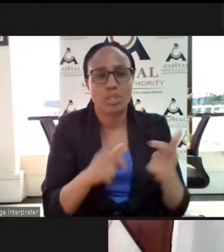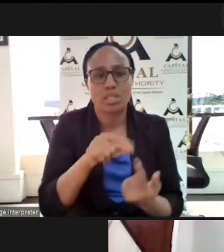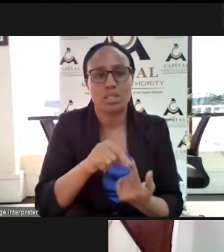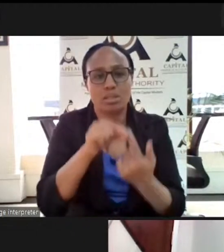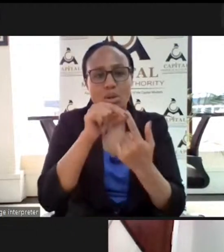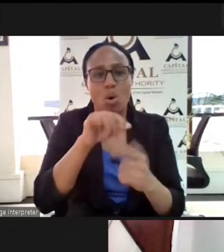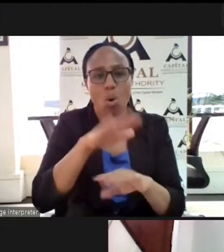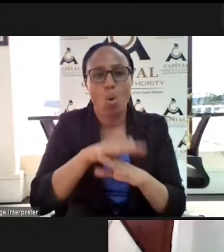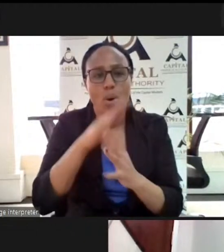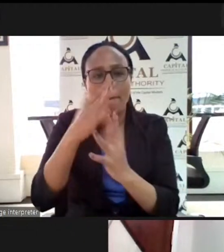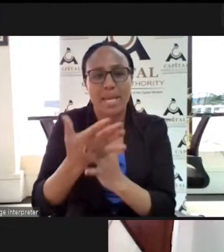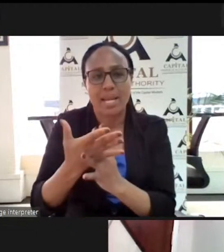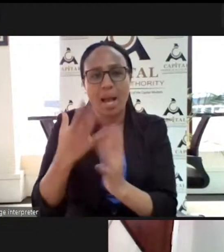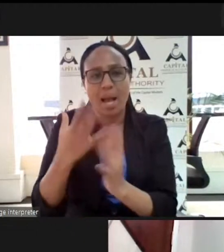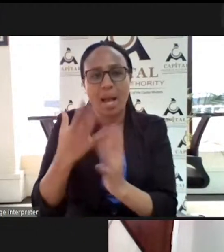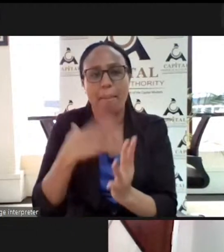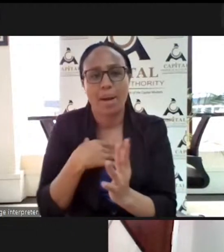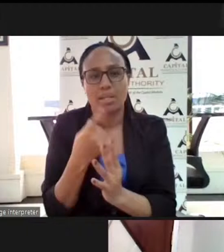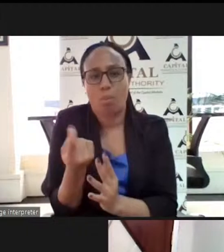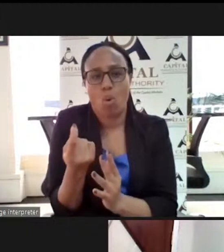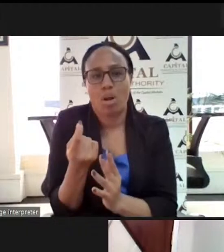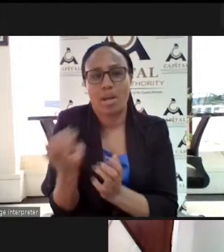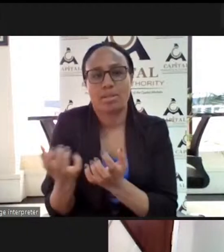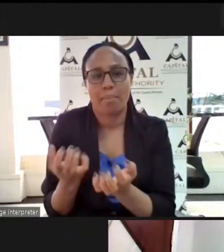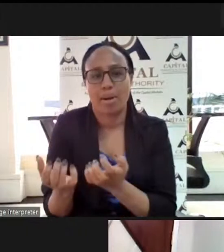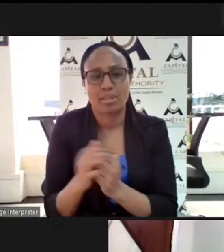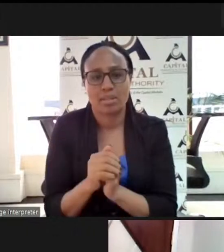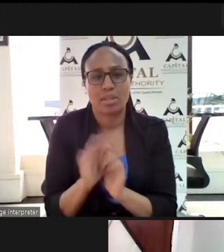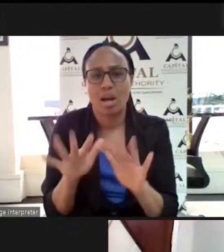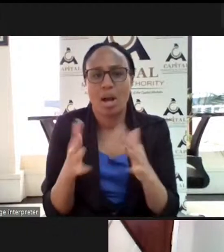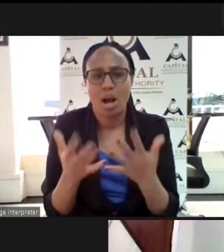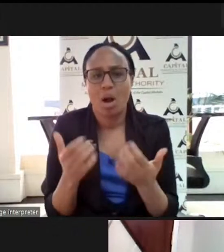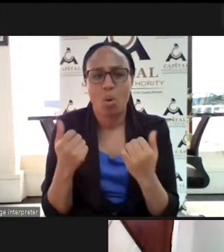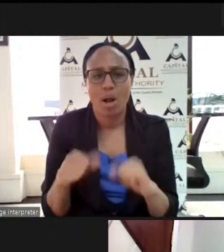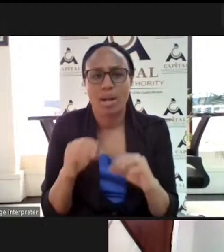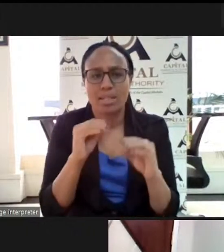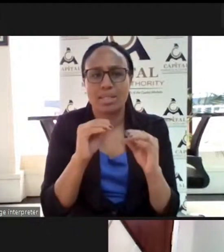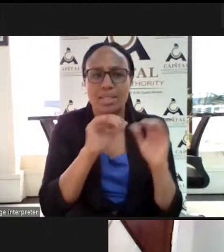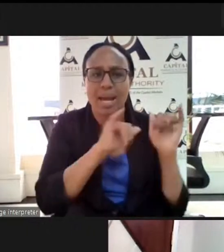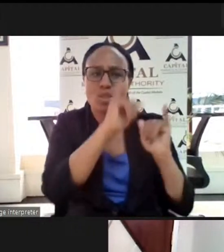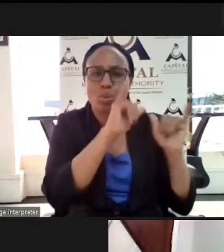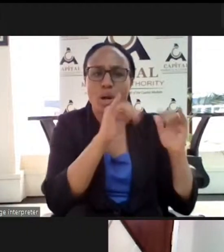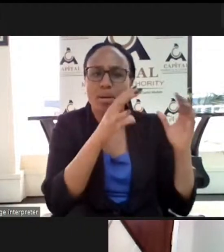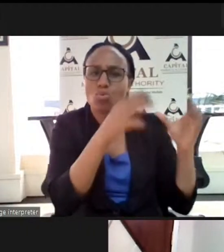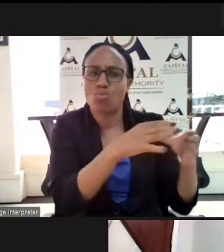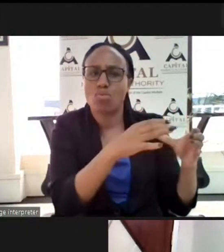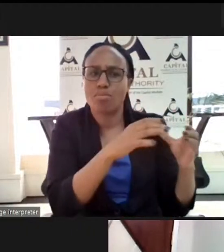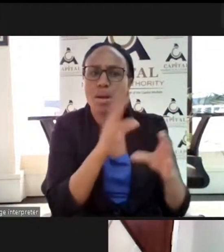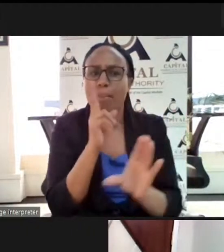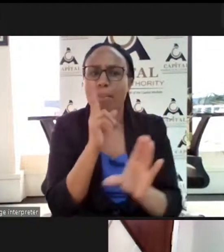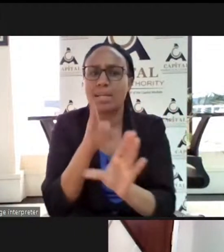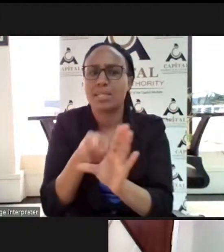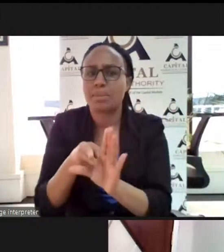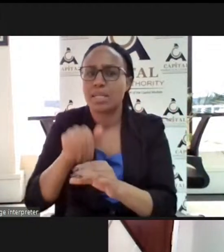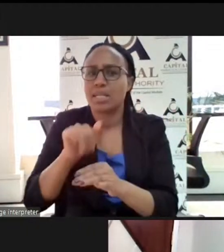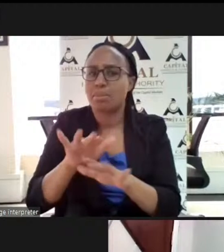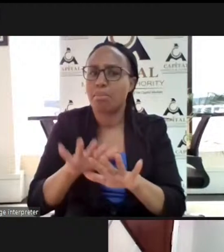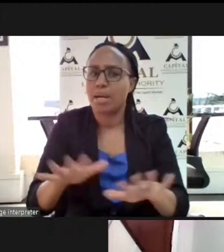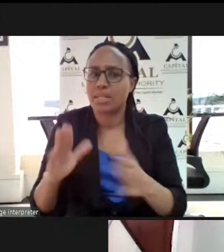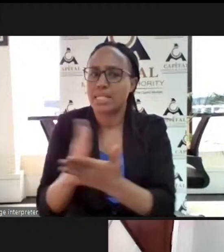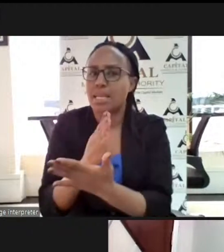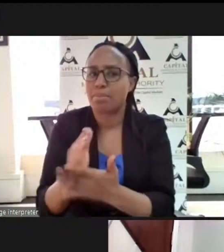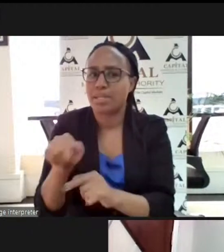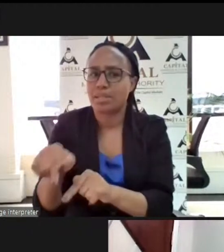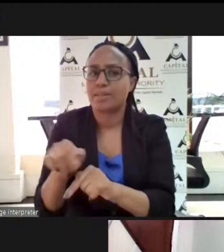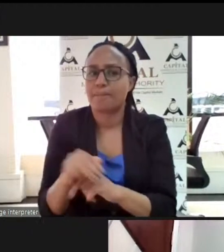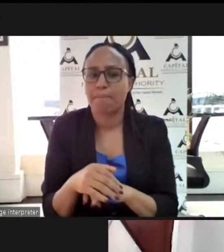medium and small enterprises, how can Diaspora participate in this market segment?